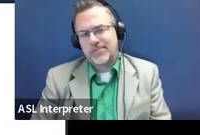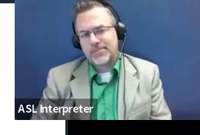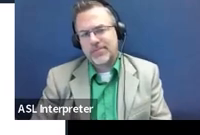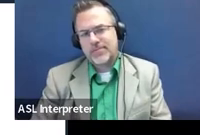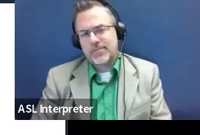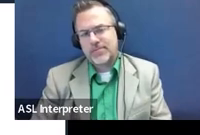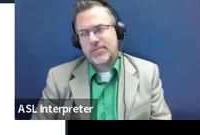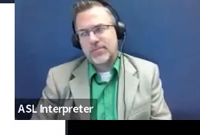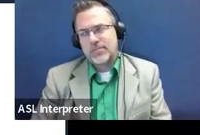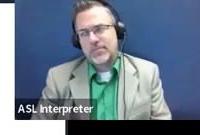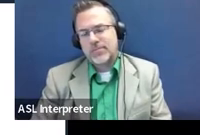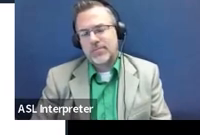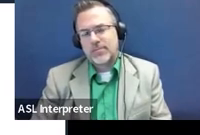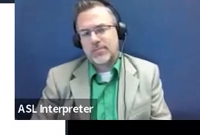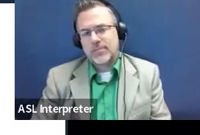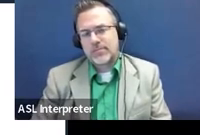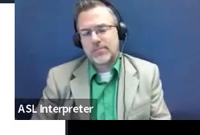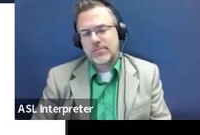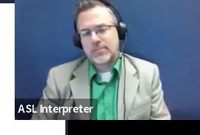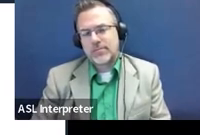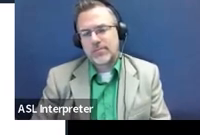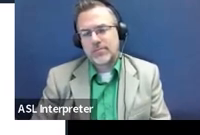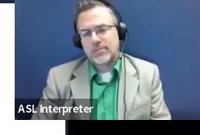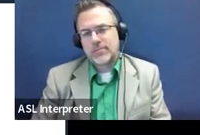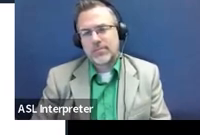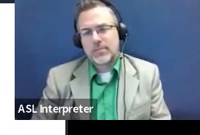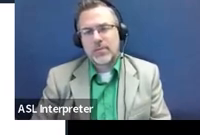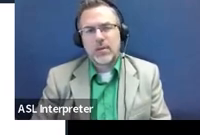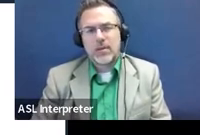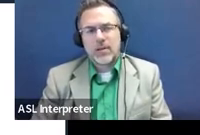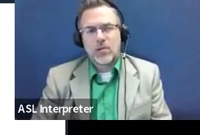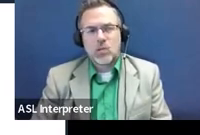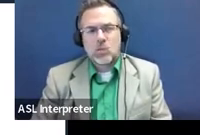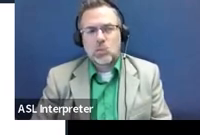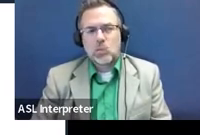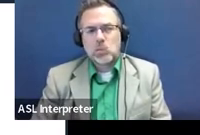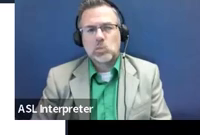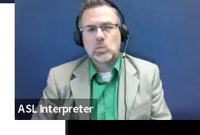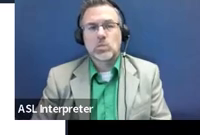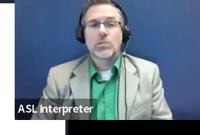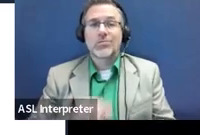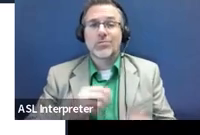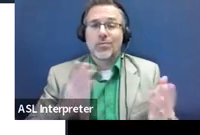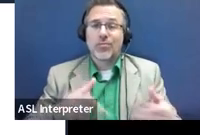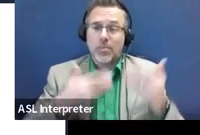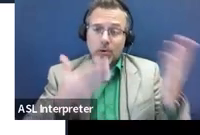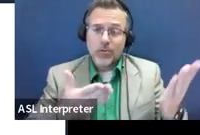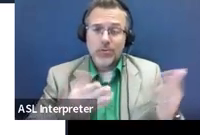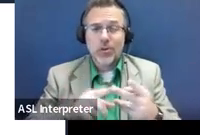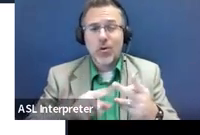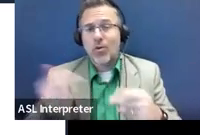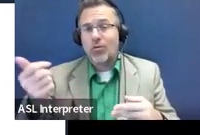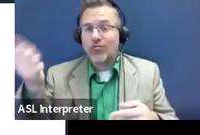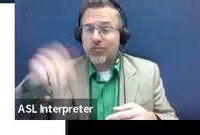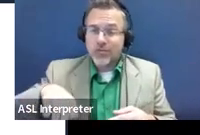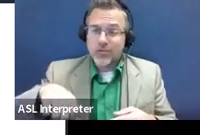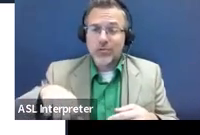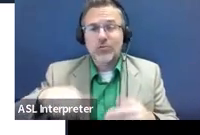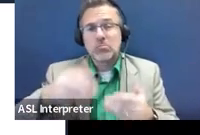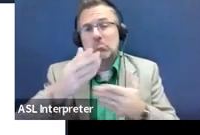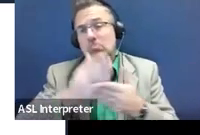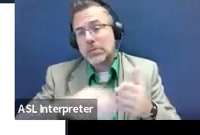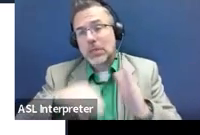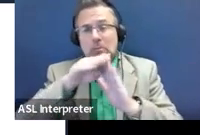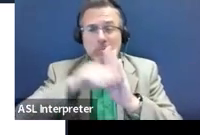So these are some things that may be listed in the proposal or refusal. It could be